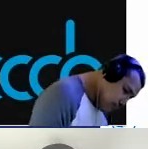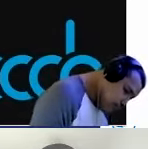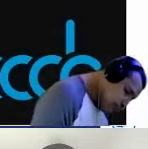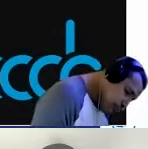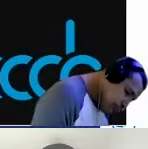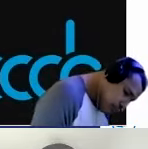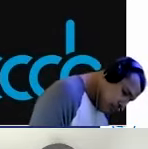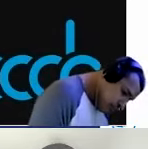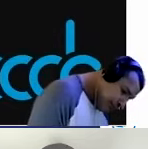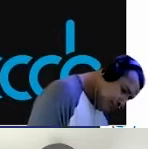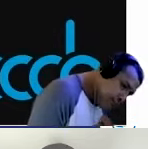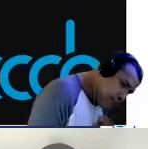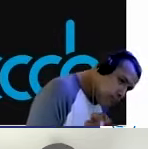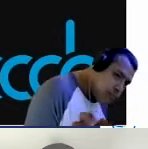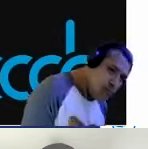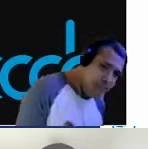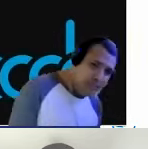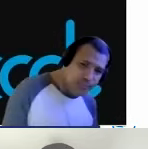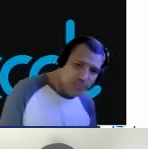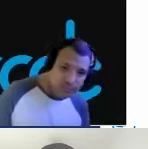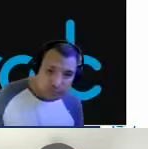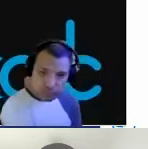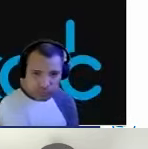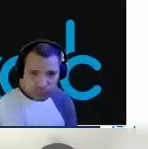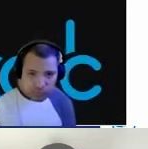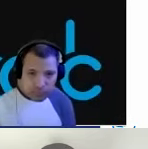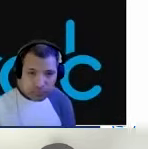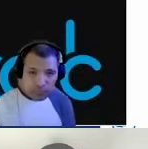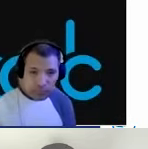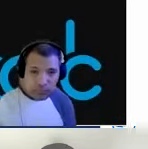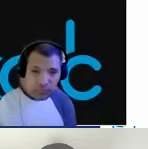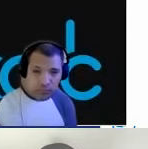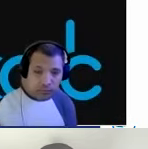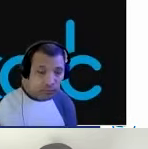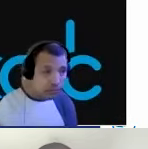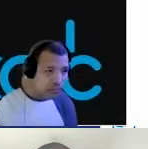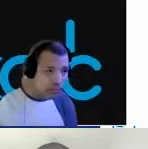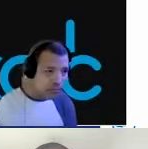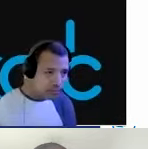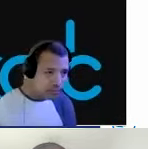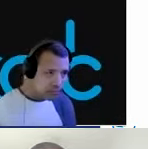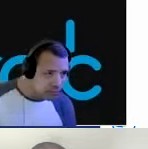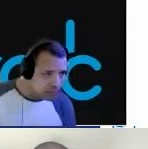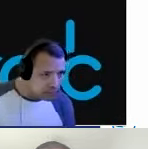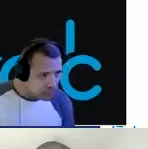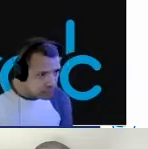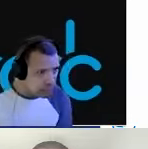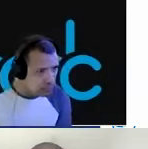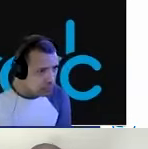talked about, certain groups that might not be accessing that care early on, rural communities where there's a lot of maternal